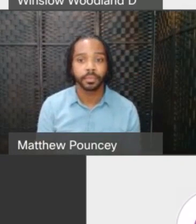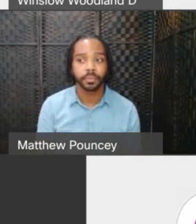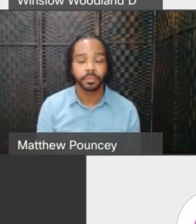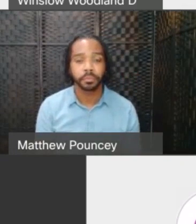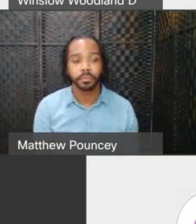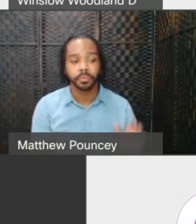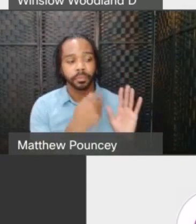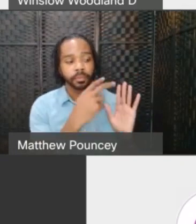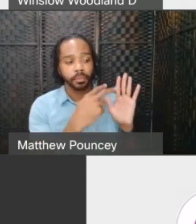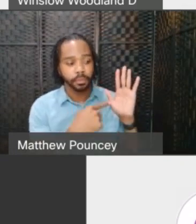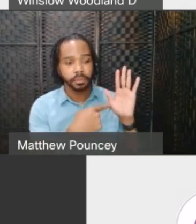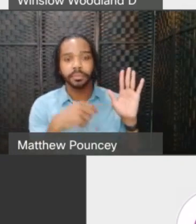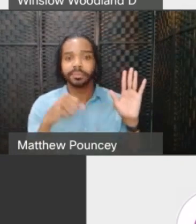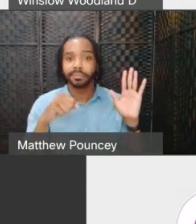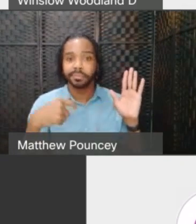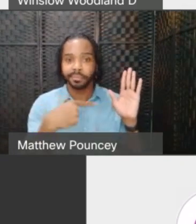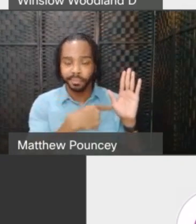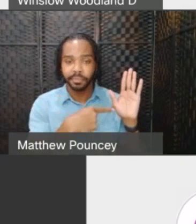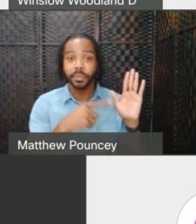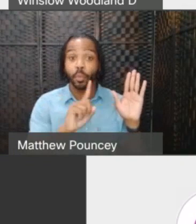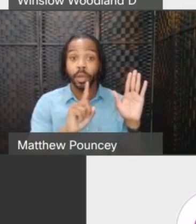Yes, so that's further in on